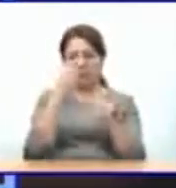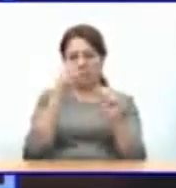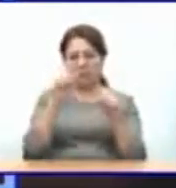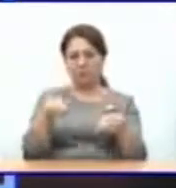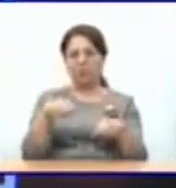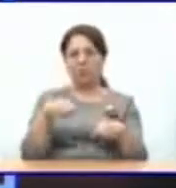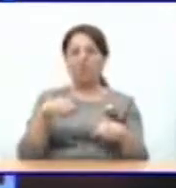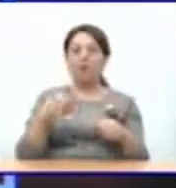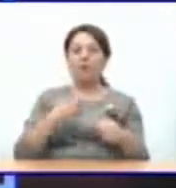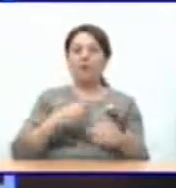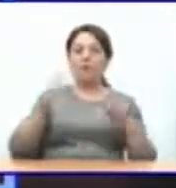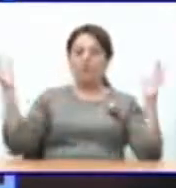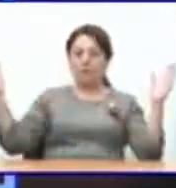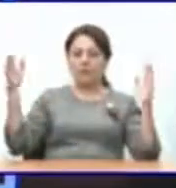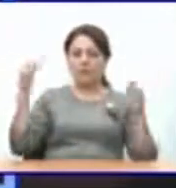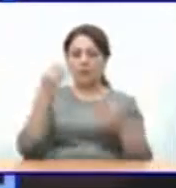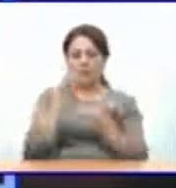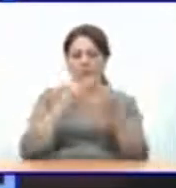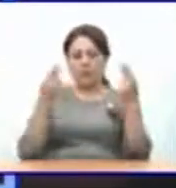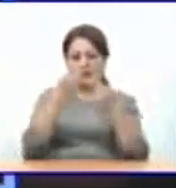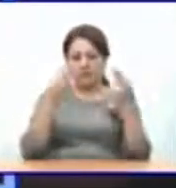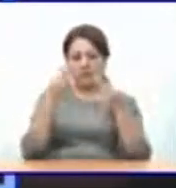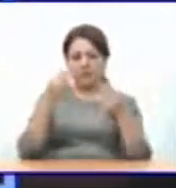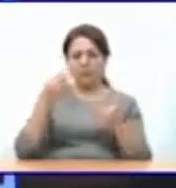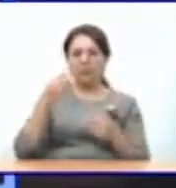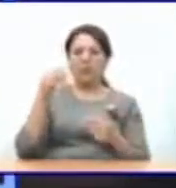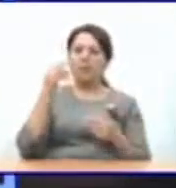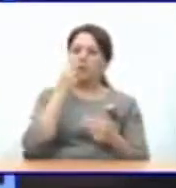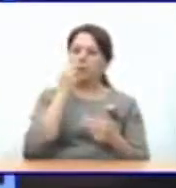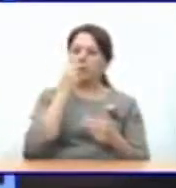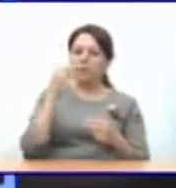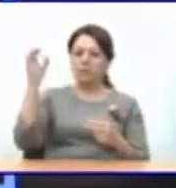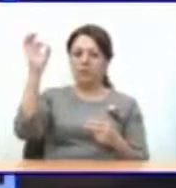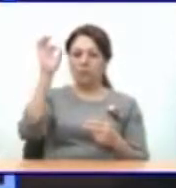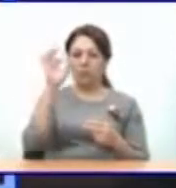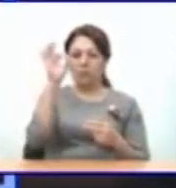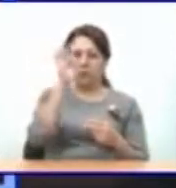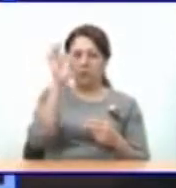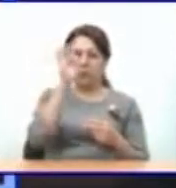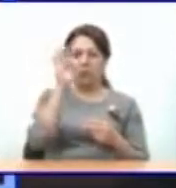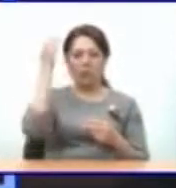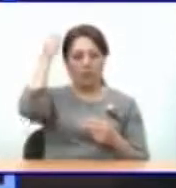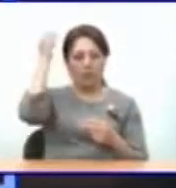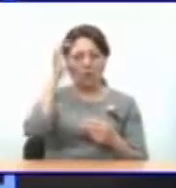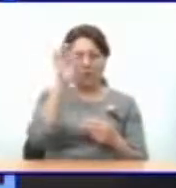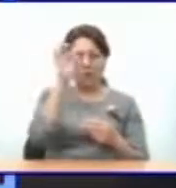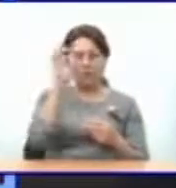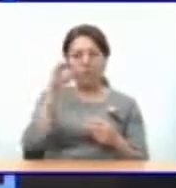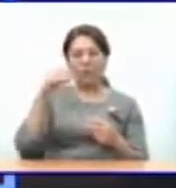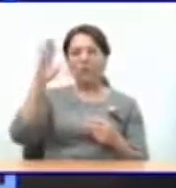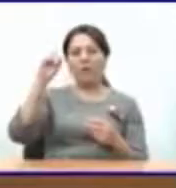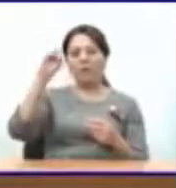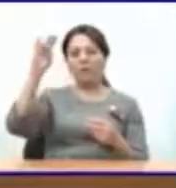katta chizma quyoshning yuzasi, kichik qora dog' Venera, demak, yerdan turib kuzatilgan